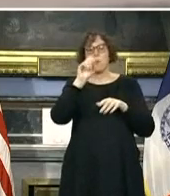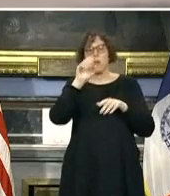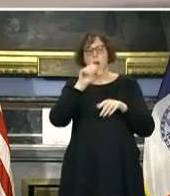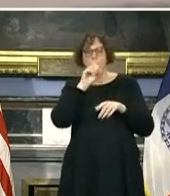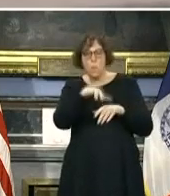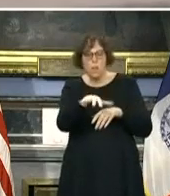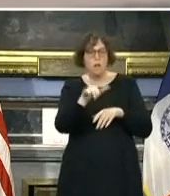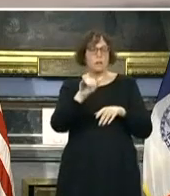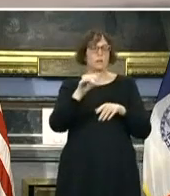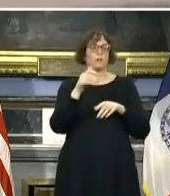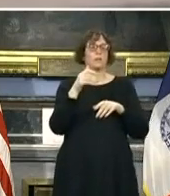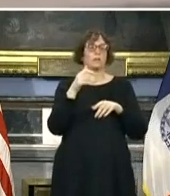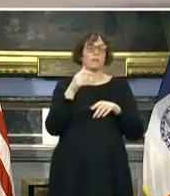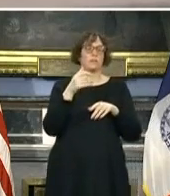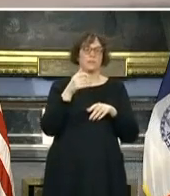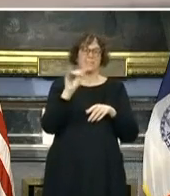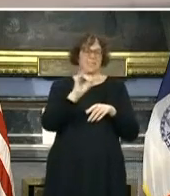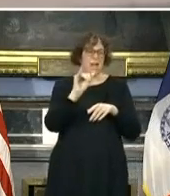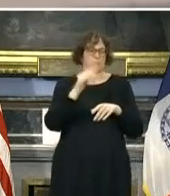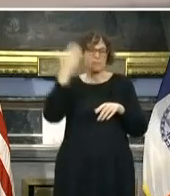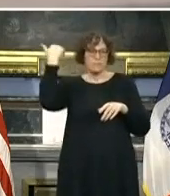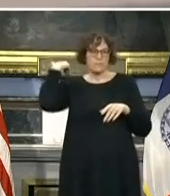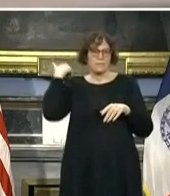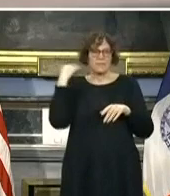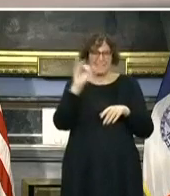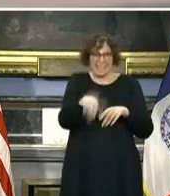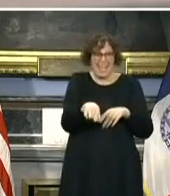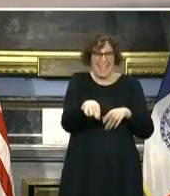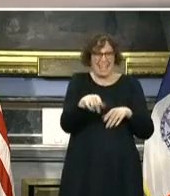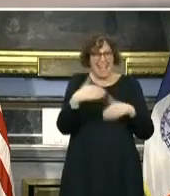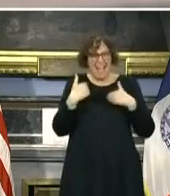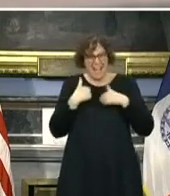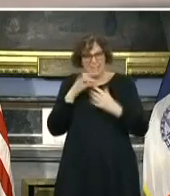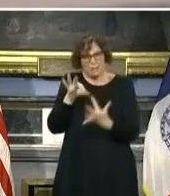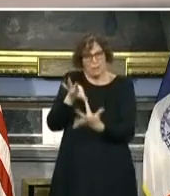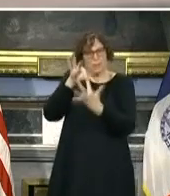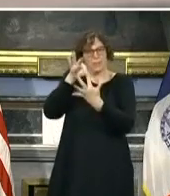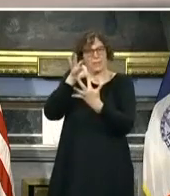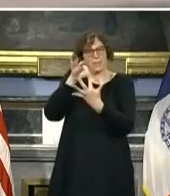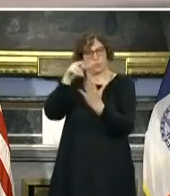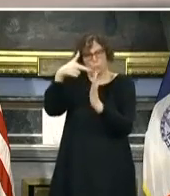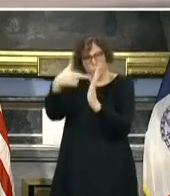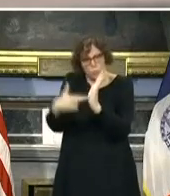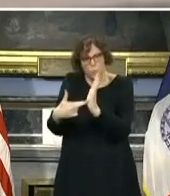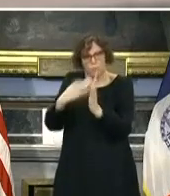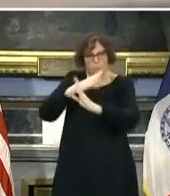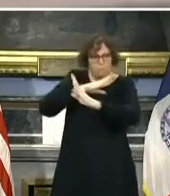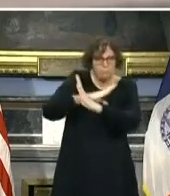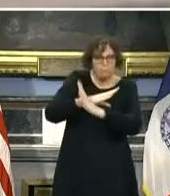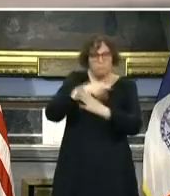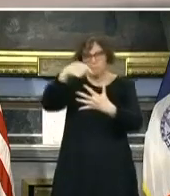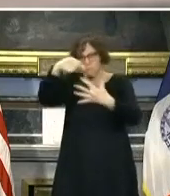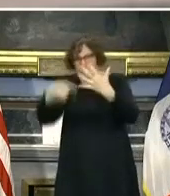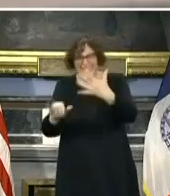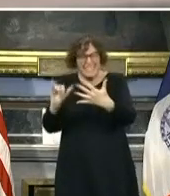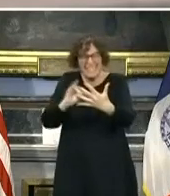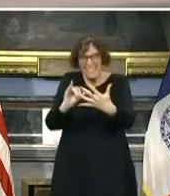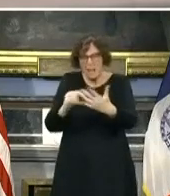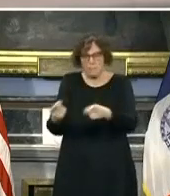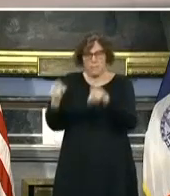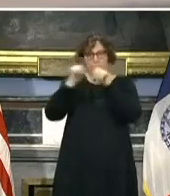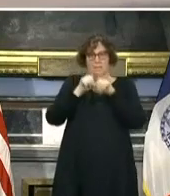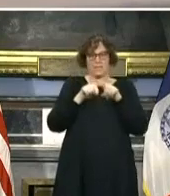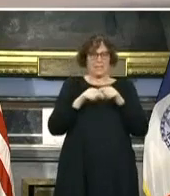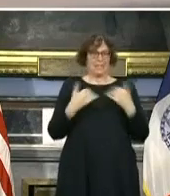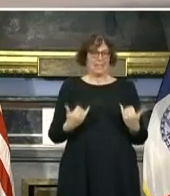it would not continue to be spread. This is in no way, shape, or form like that, so there are no special precautions. People